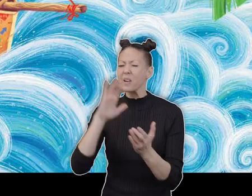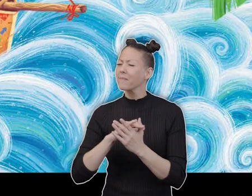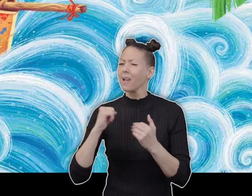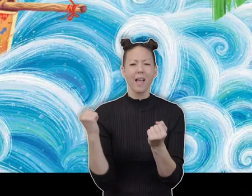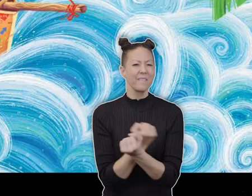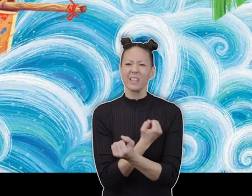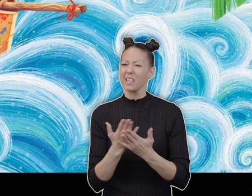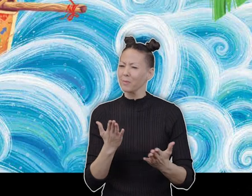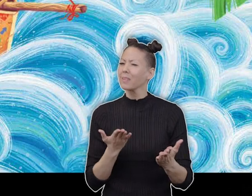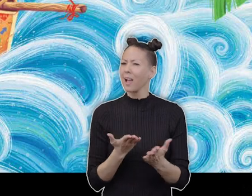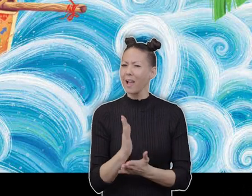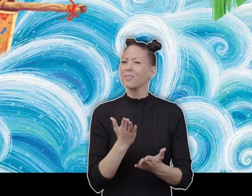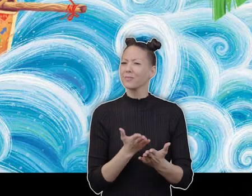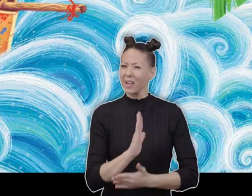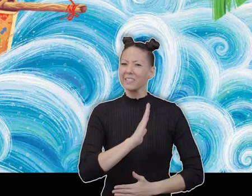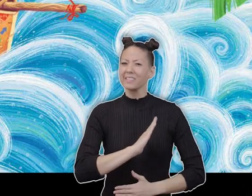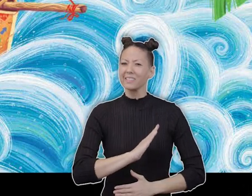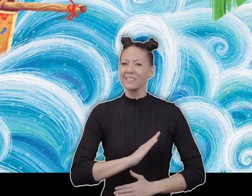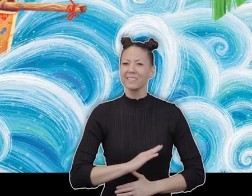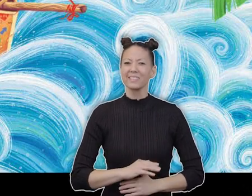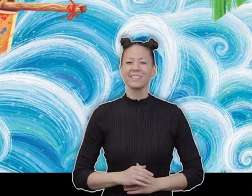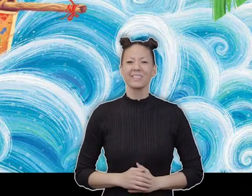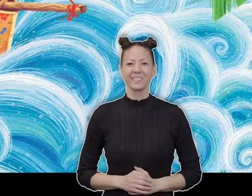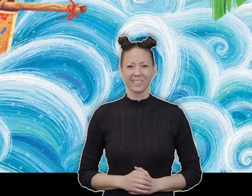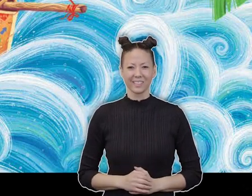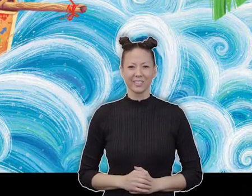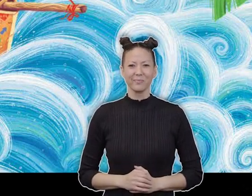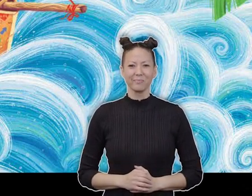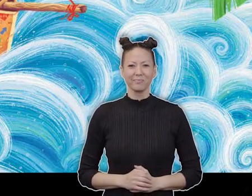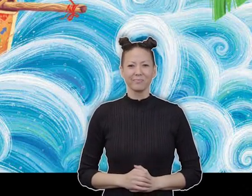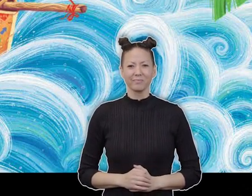hope to believe everything will be all right.